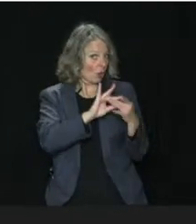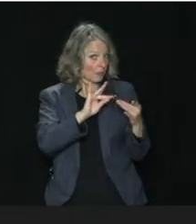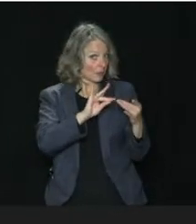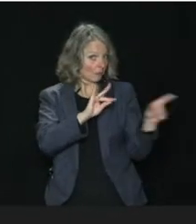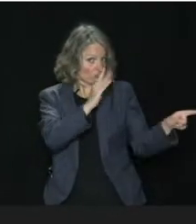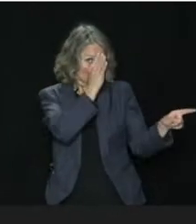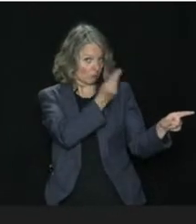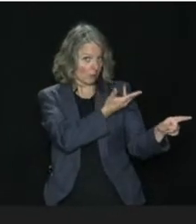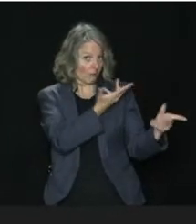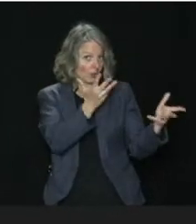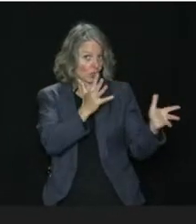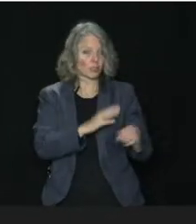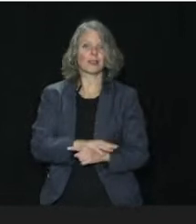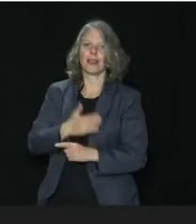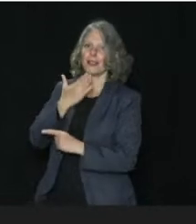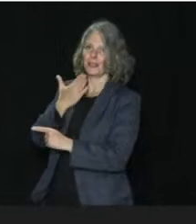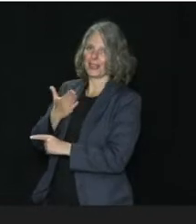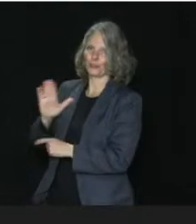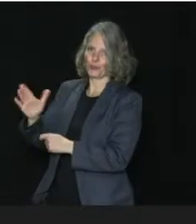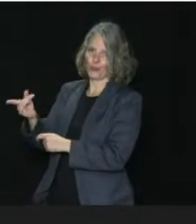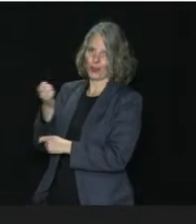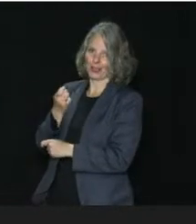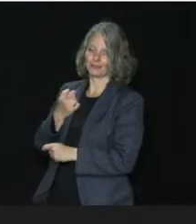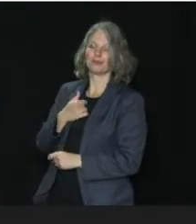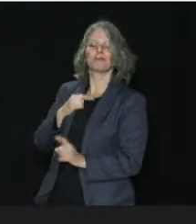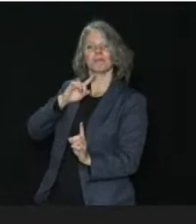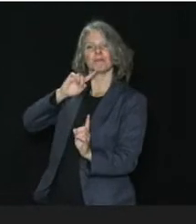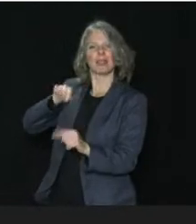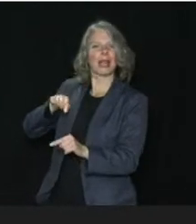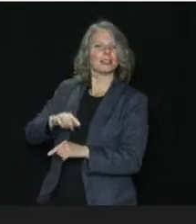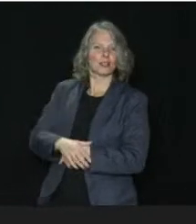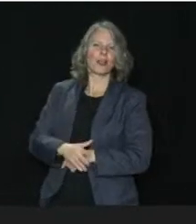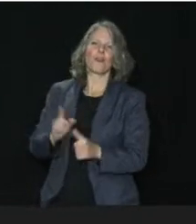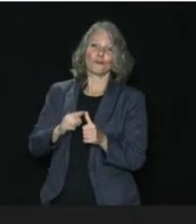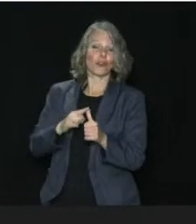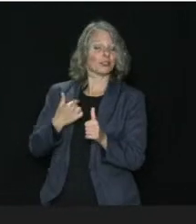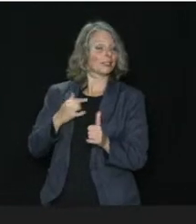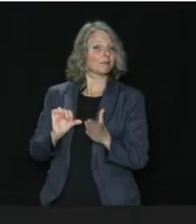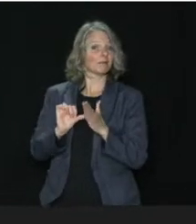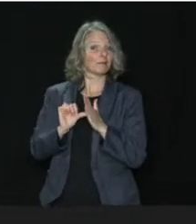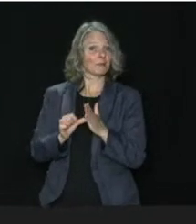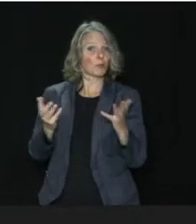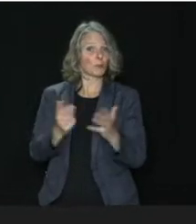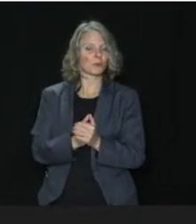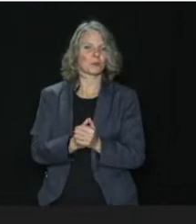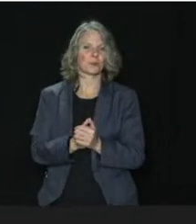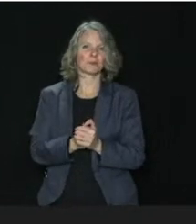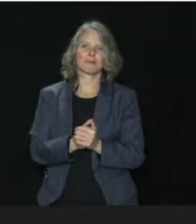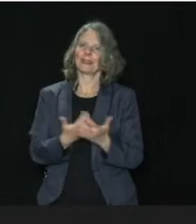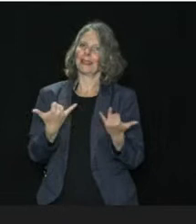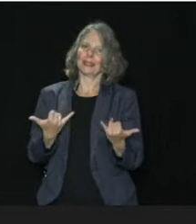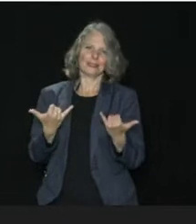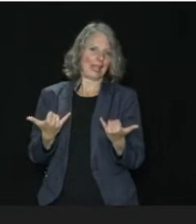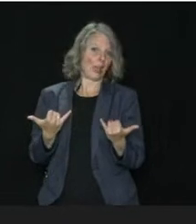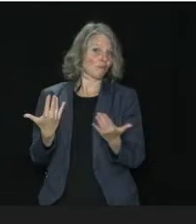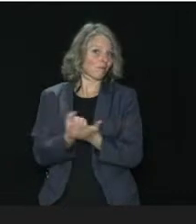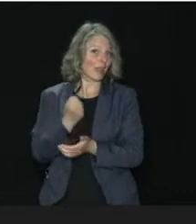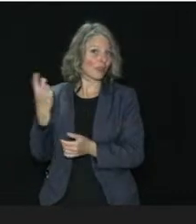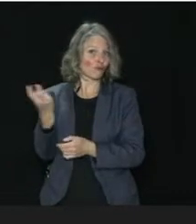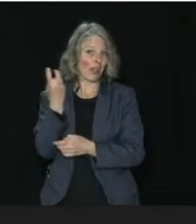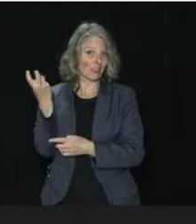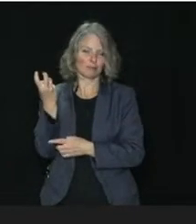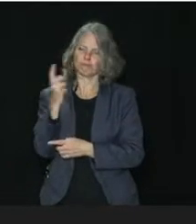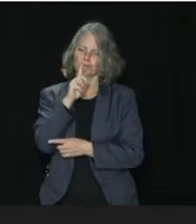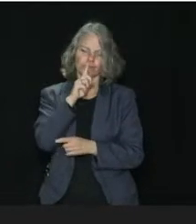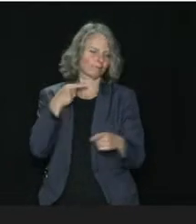you? Thank you, Lena, the answer. First of all, let me reiterate that this is not the time to travel. We